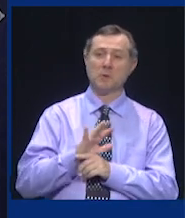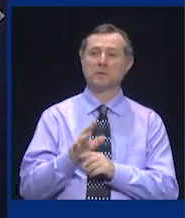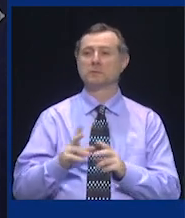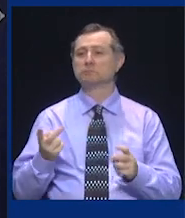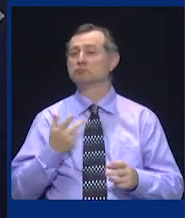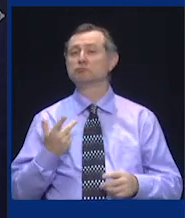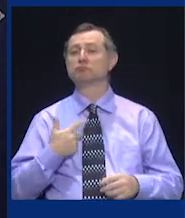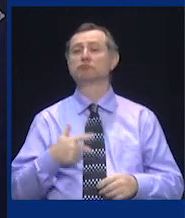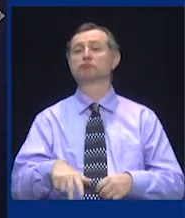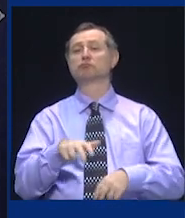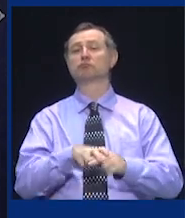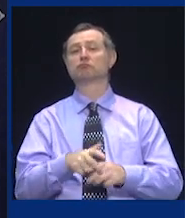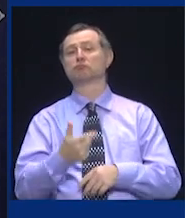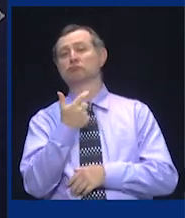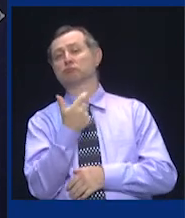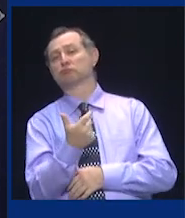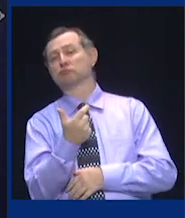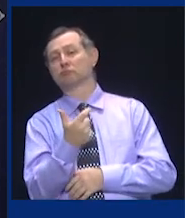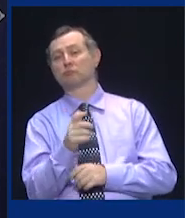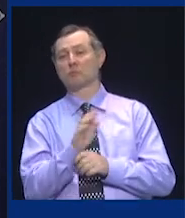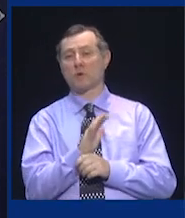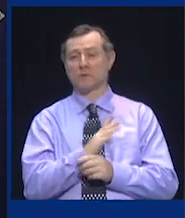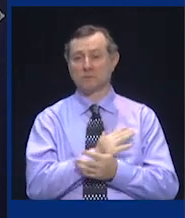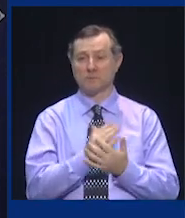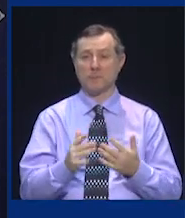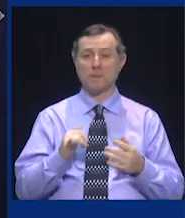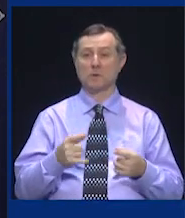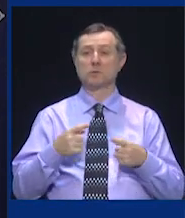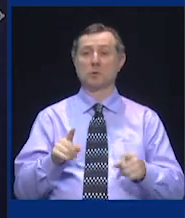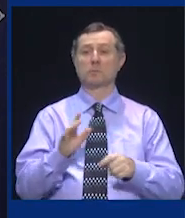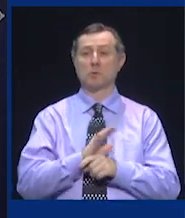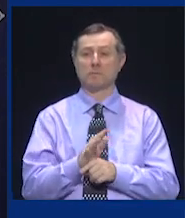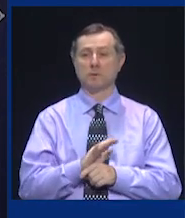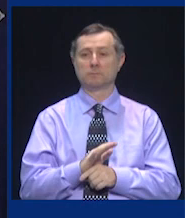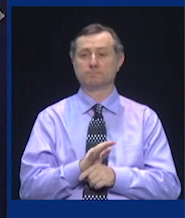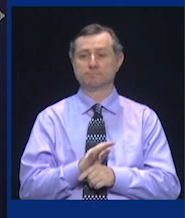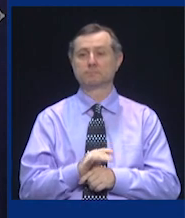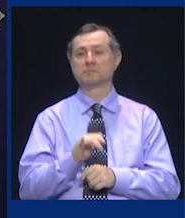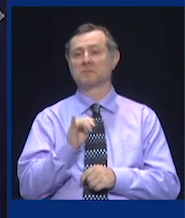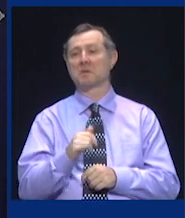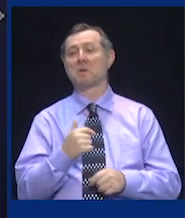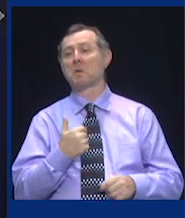movie. During the course of the movie, I selectively